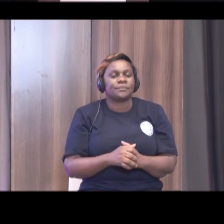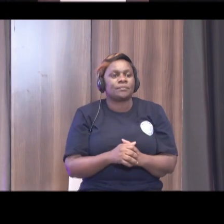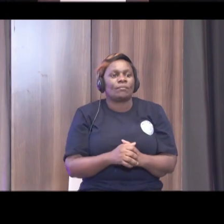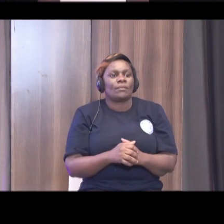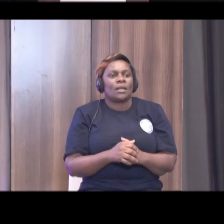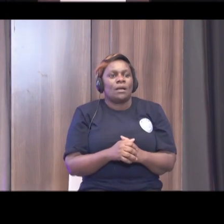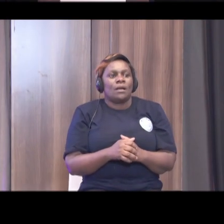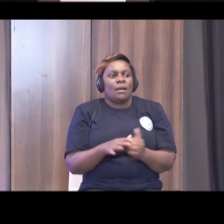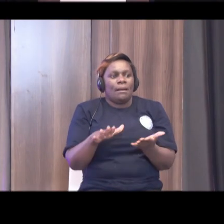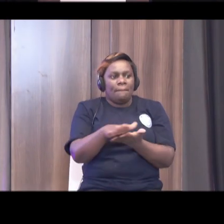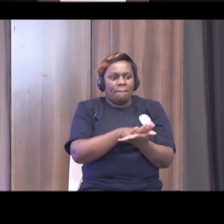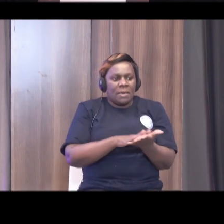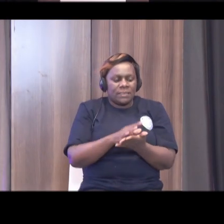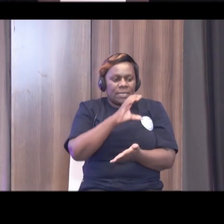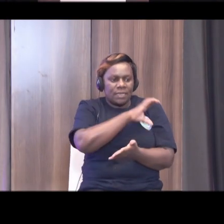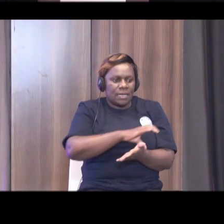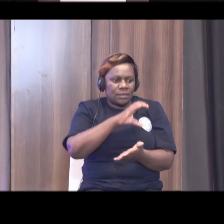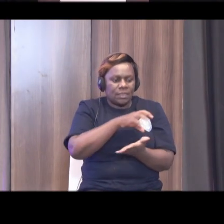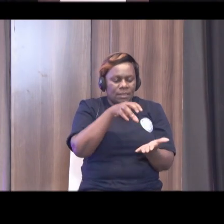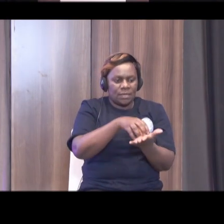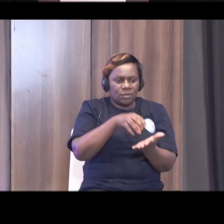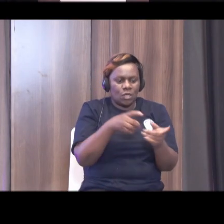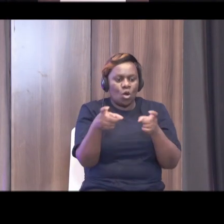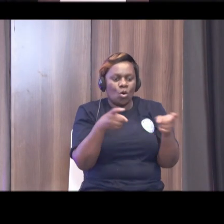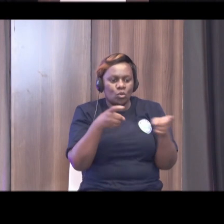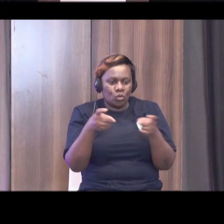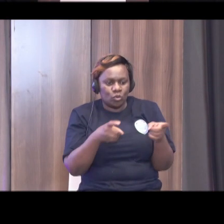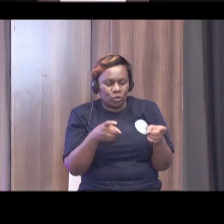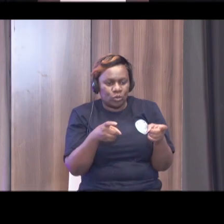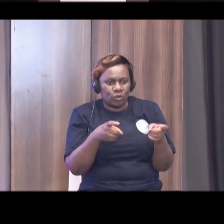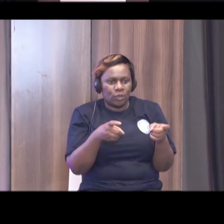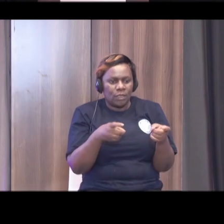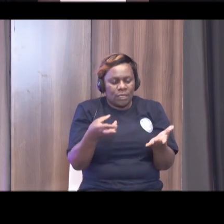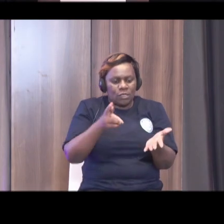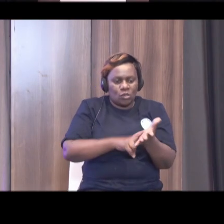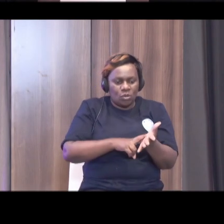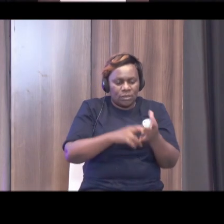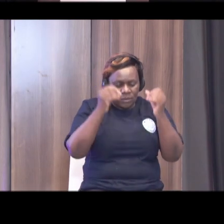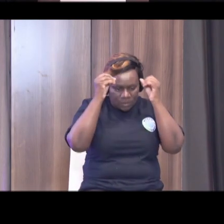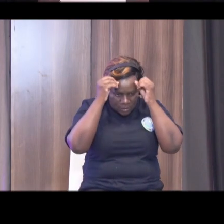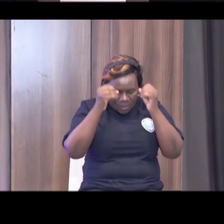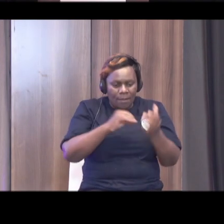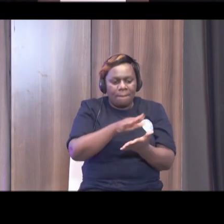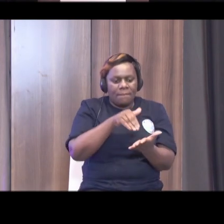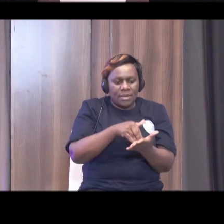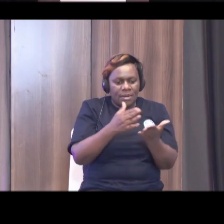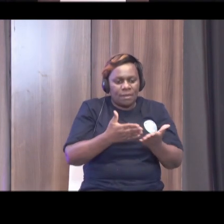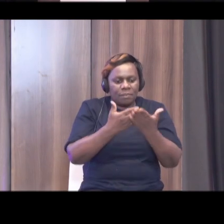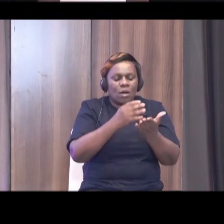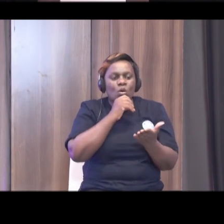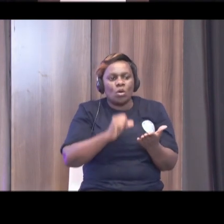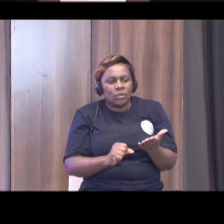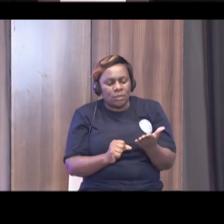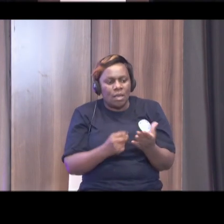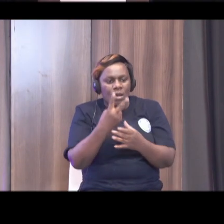So just some basic characteristics of the cases and controls enrolled in the study. The median delivery age for